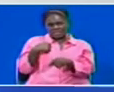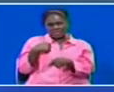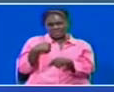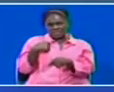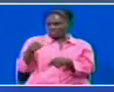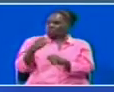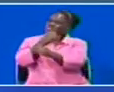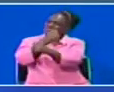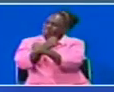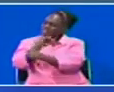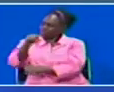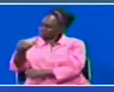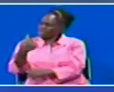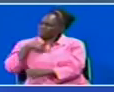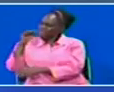he's defending them.